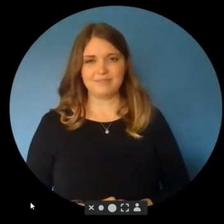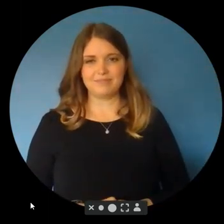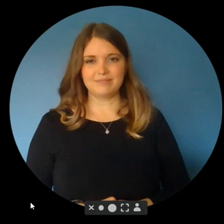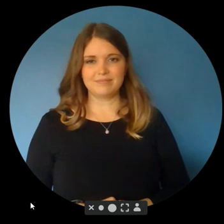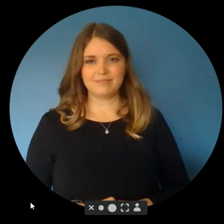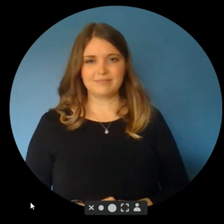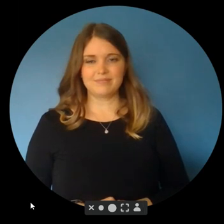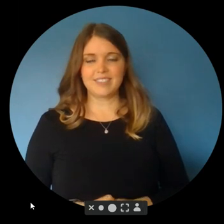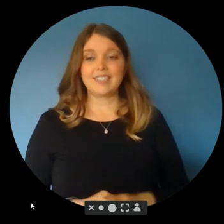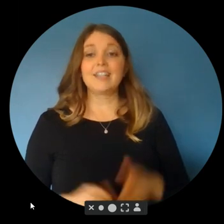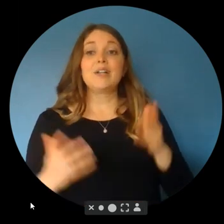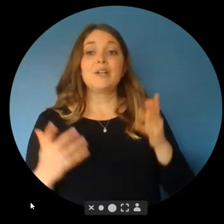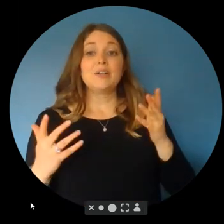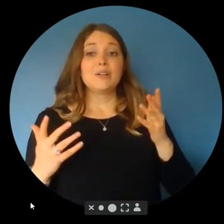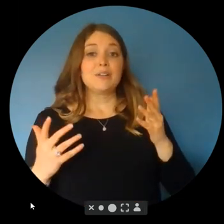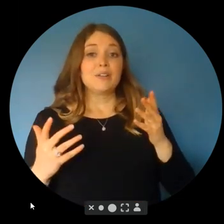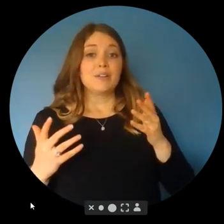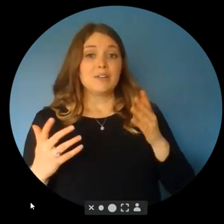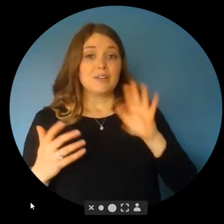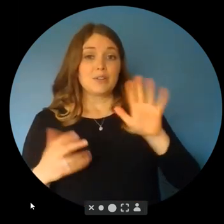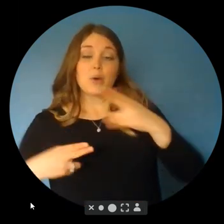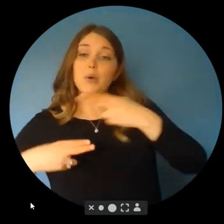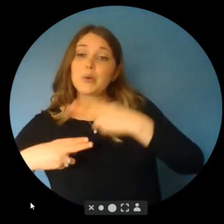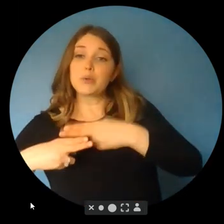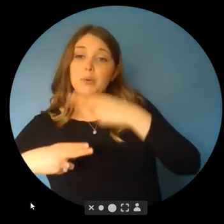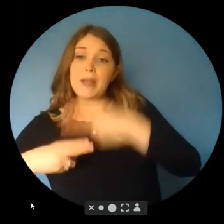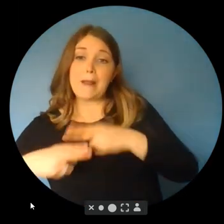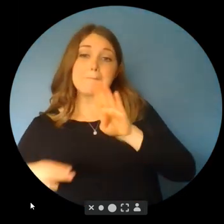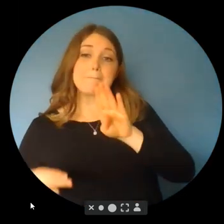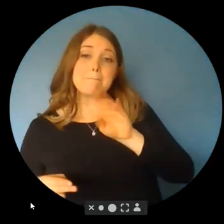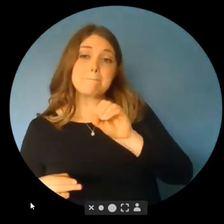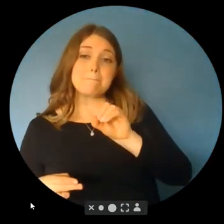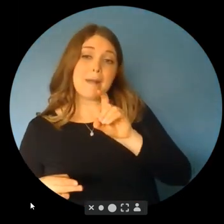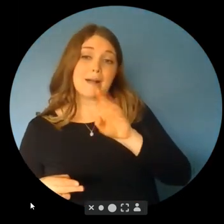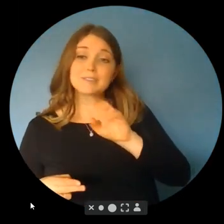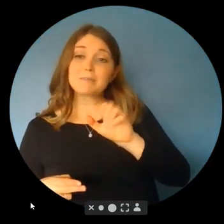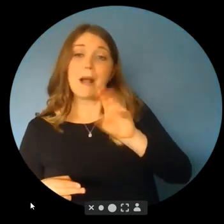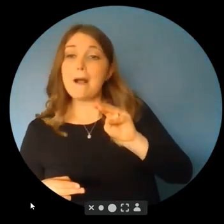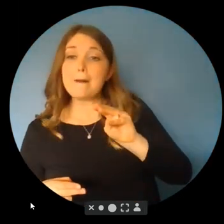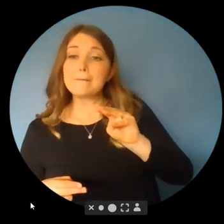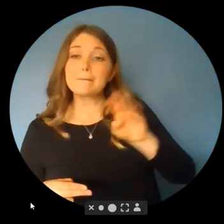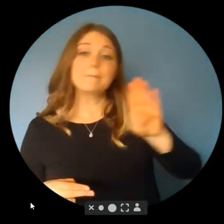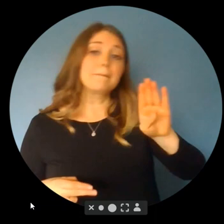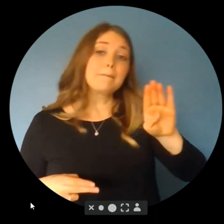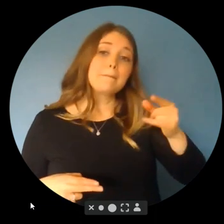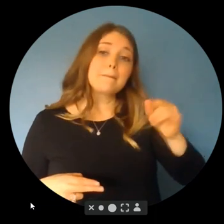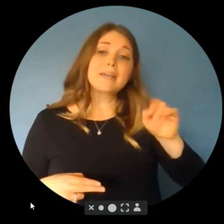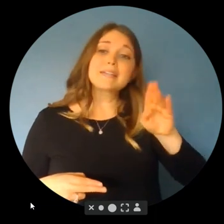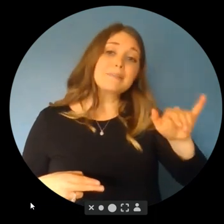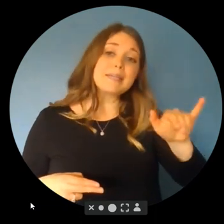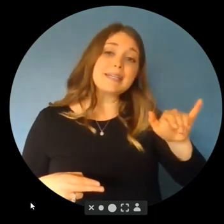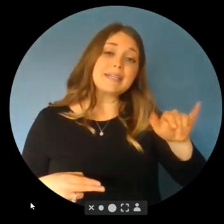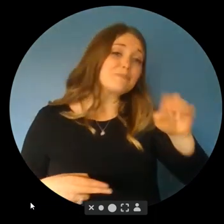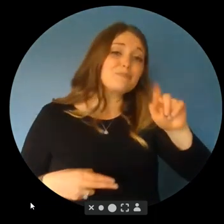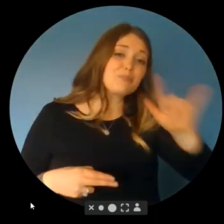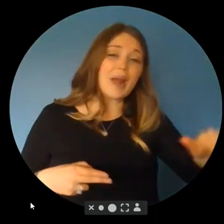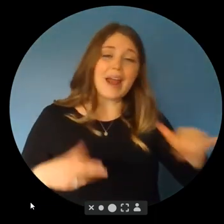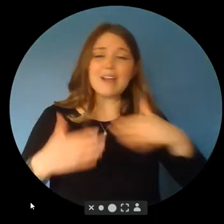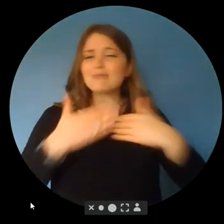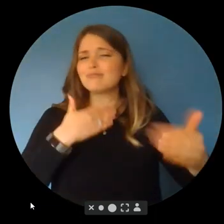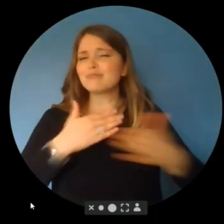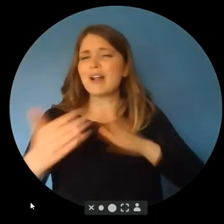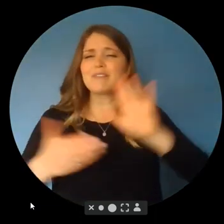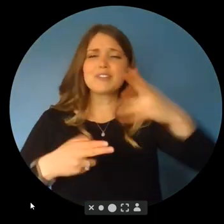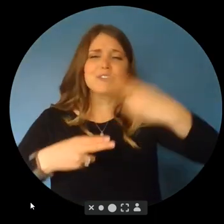So, be your name Boxbaum or Bigsby or Bray or Mordecai Ally Van Allen